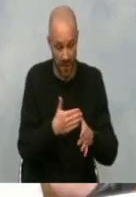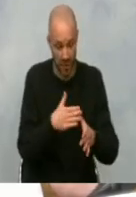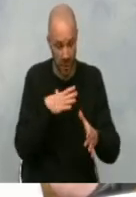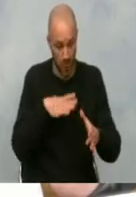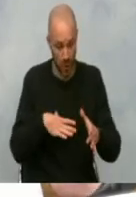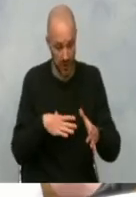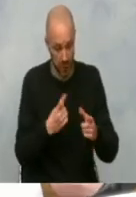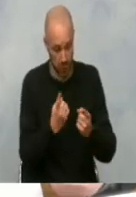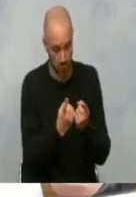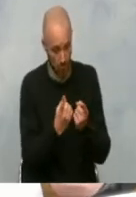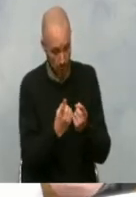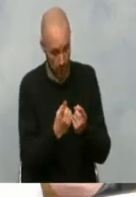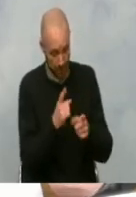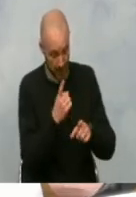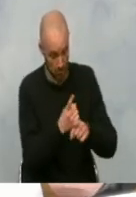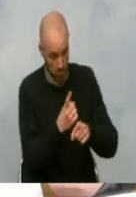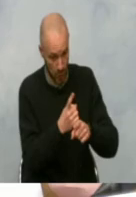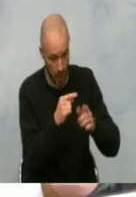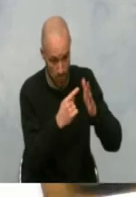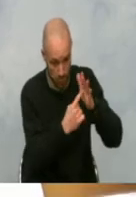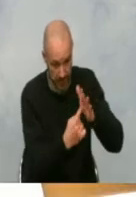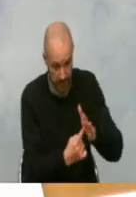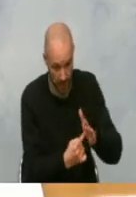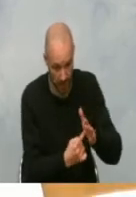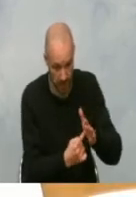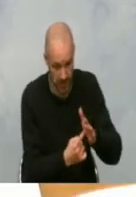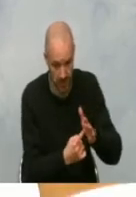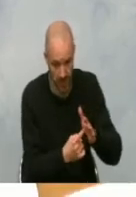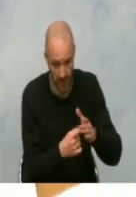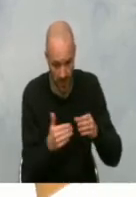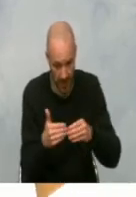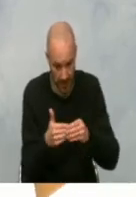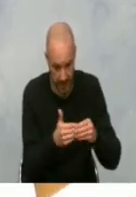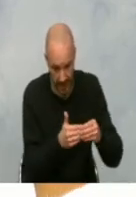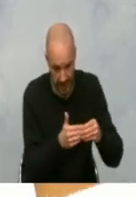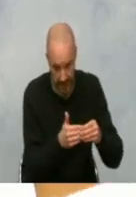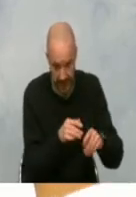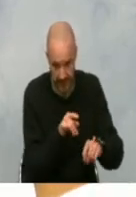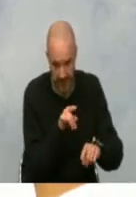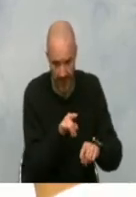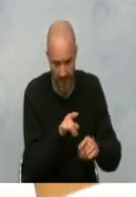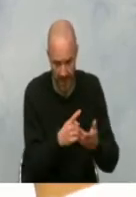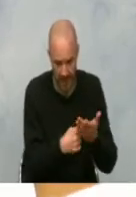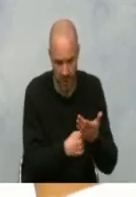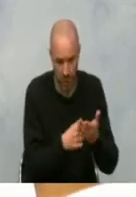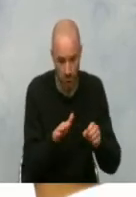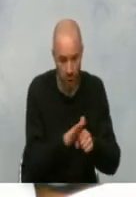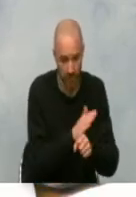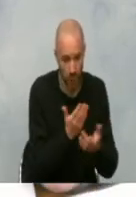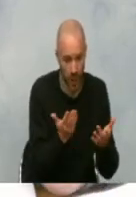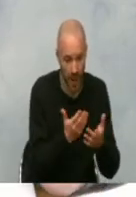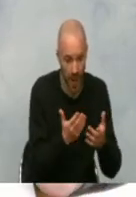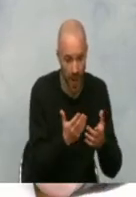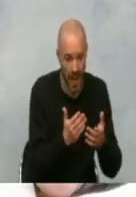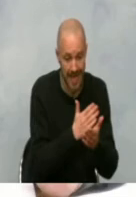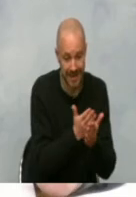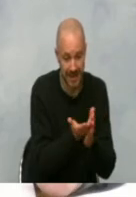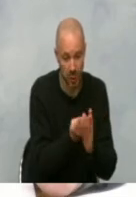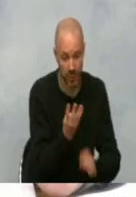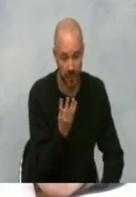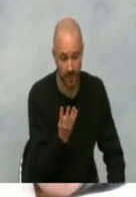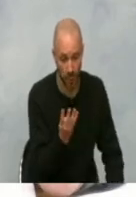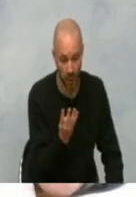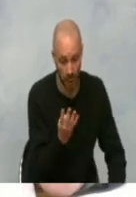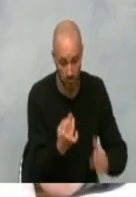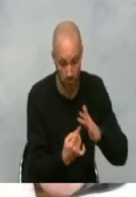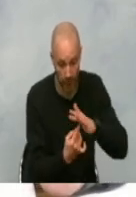principles behind the service concession guidance, and this is covered in section 4. So a key point for